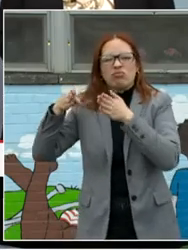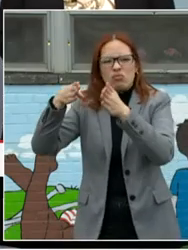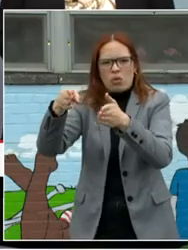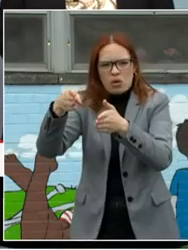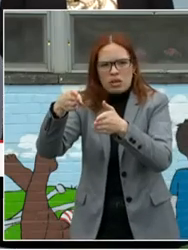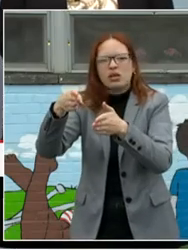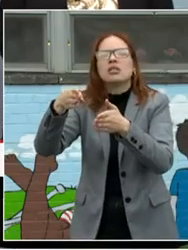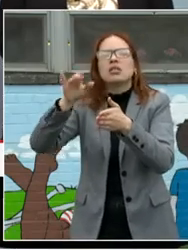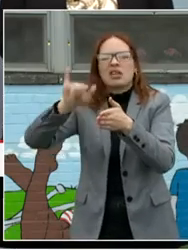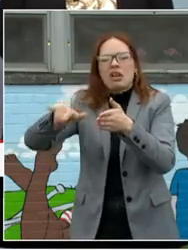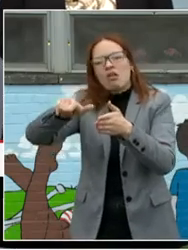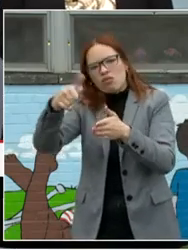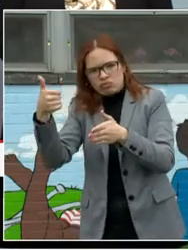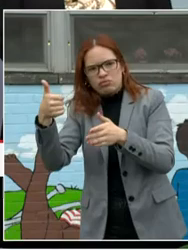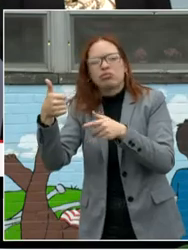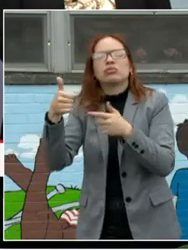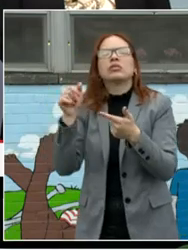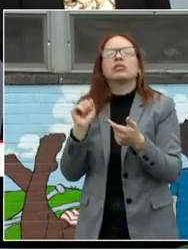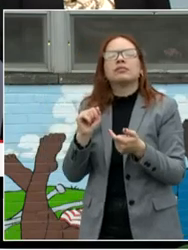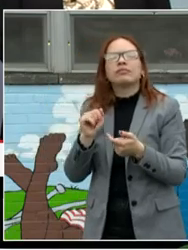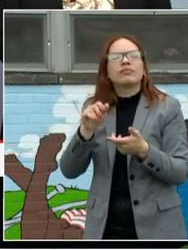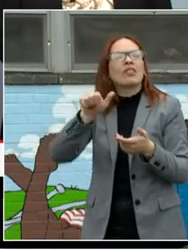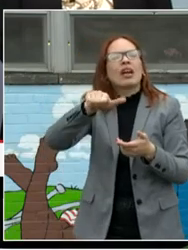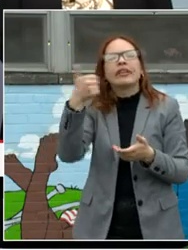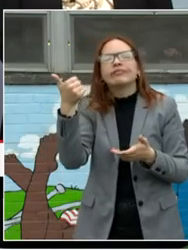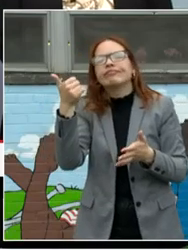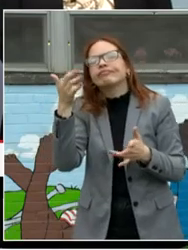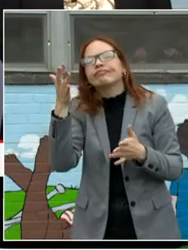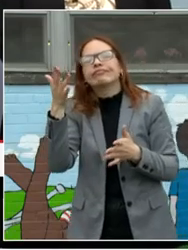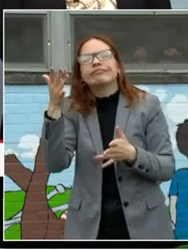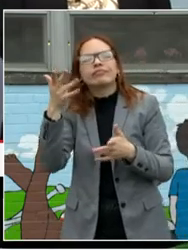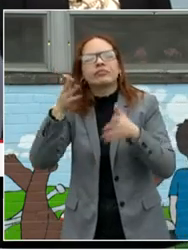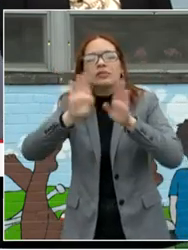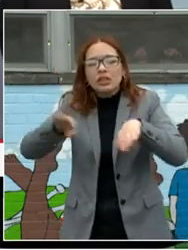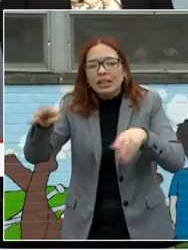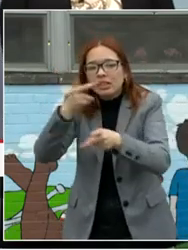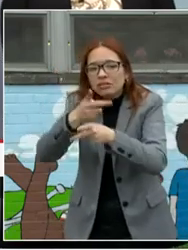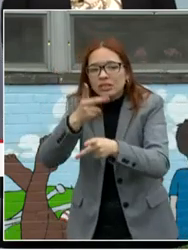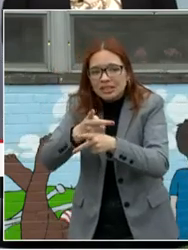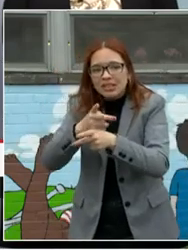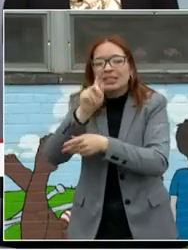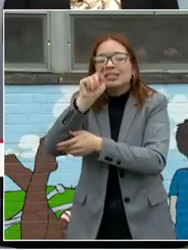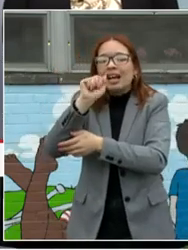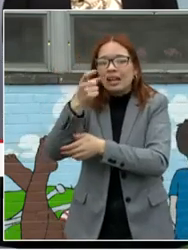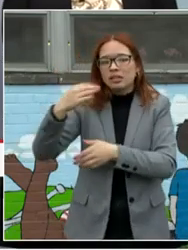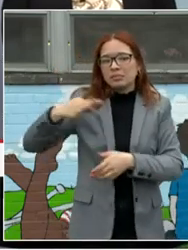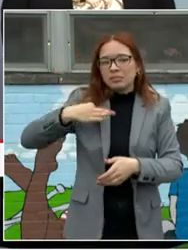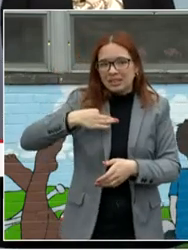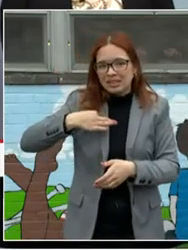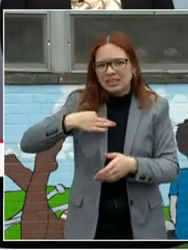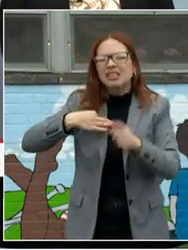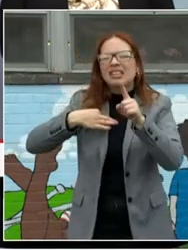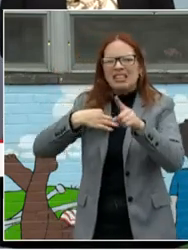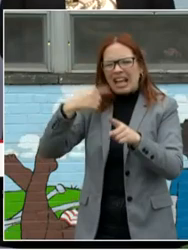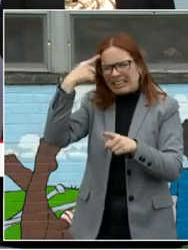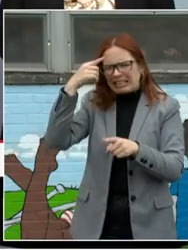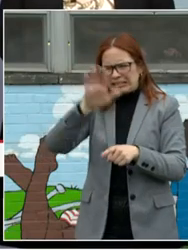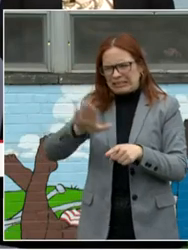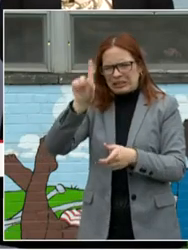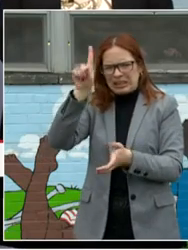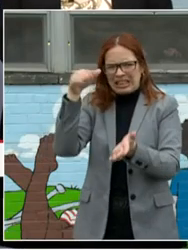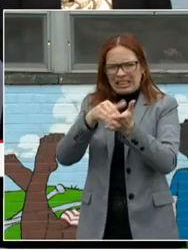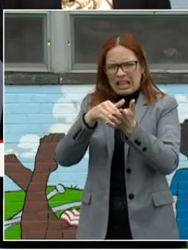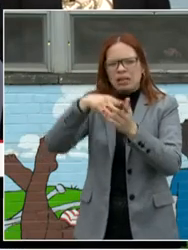credit. Many parents will know that who are at licensed daycare centers. I think it's $1,000 a month. We've been able